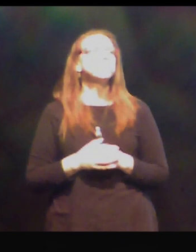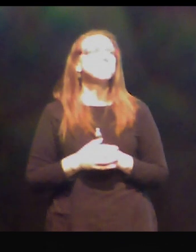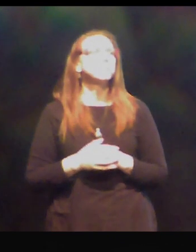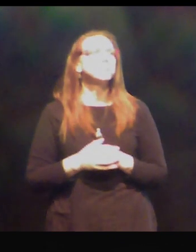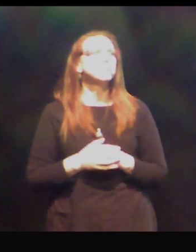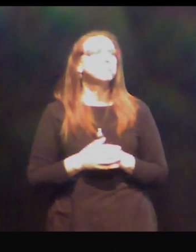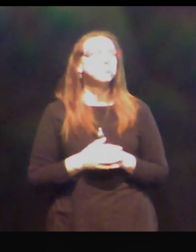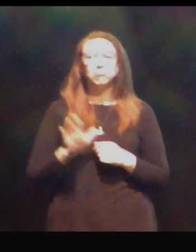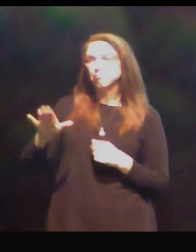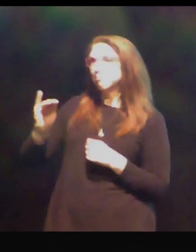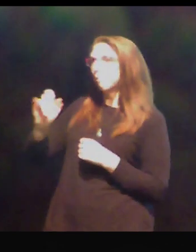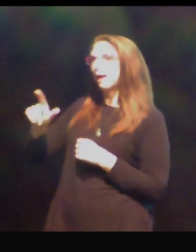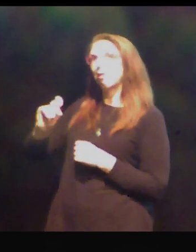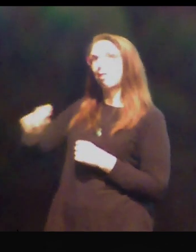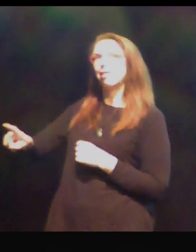Yeah, Michael?